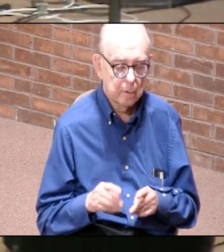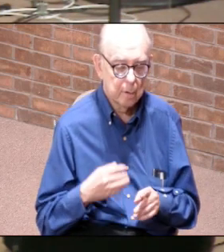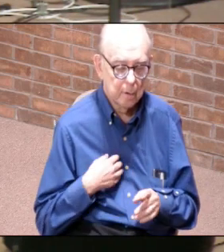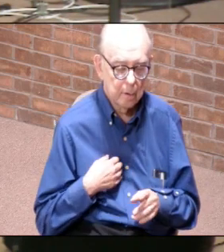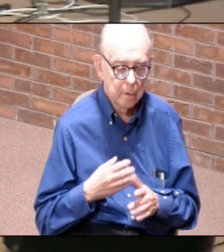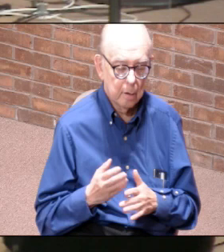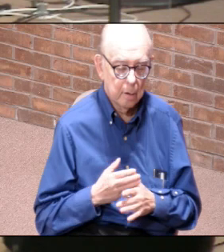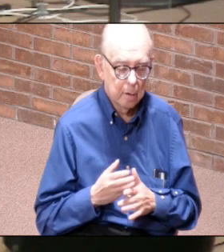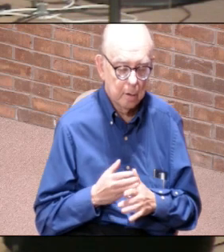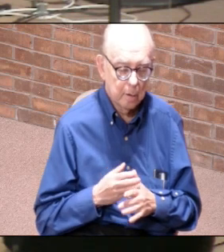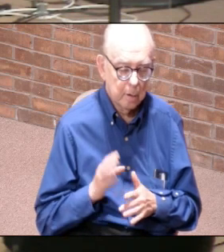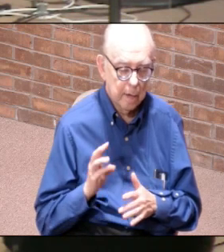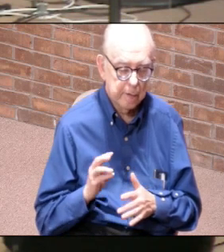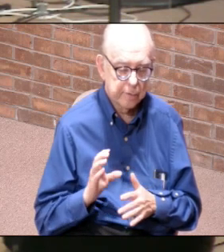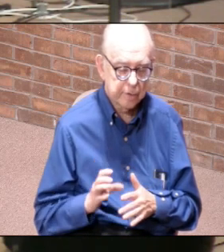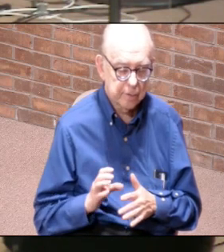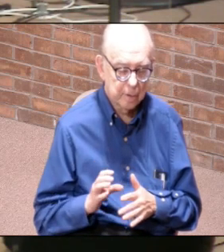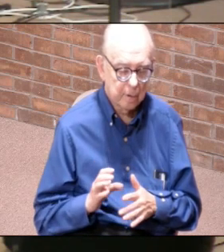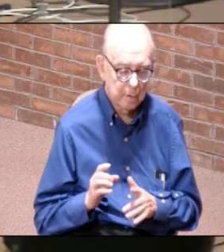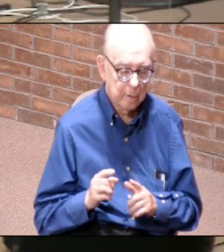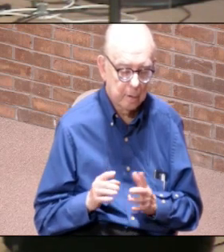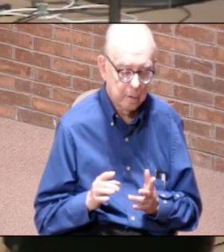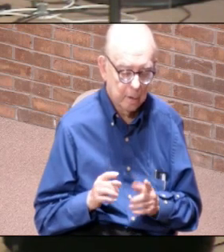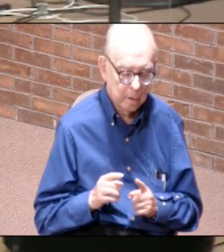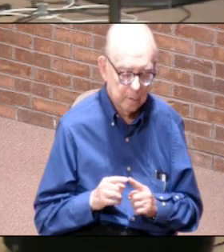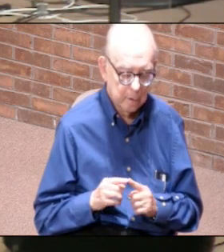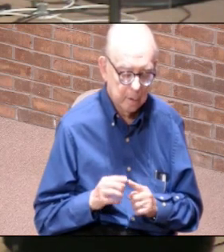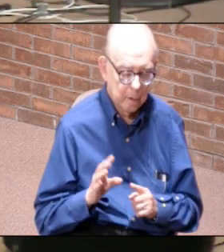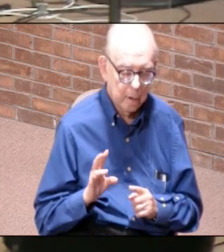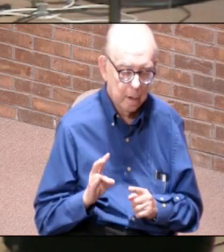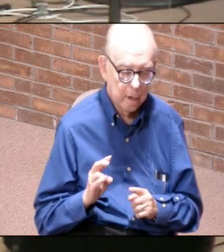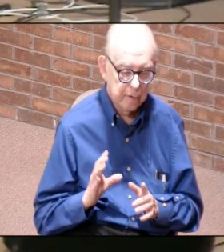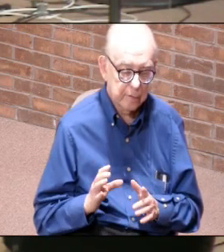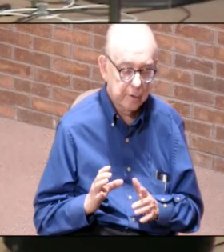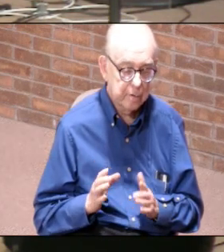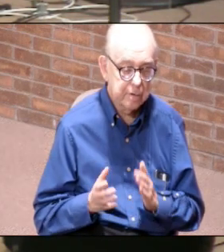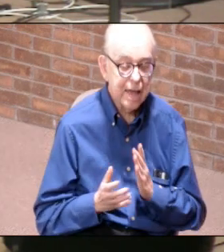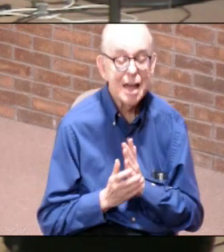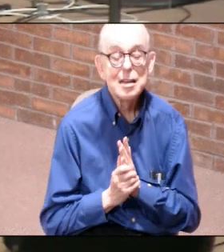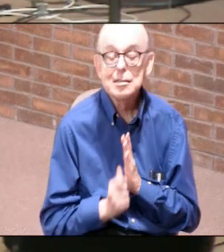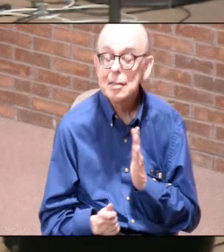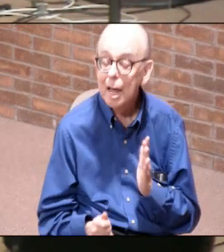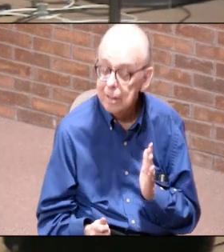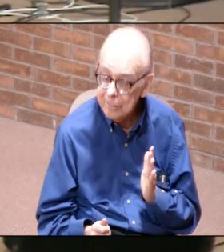has between 600 to 700 talents.